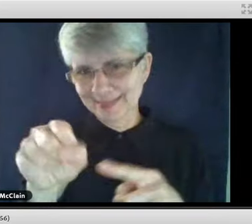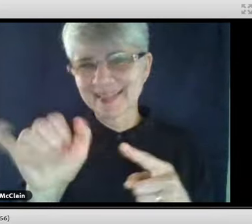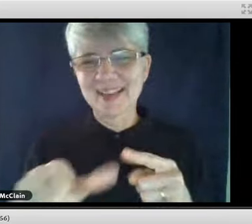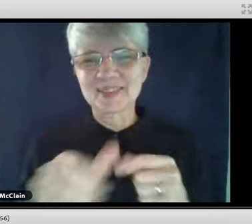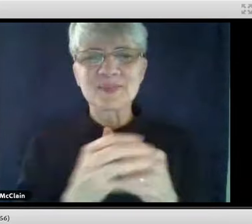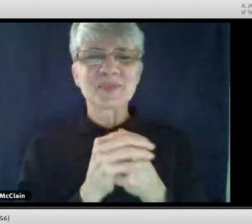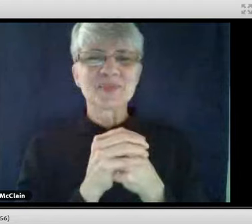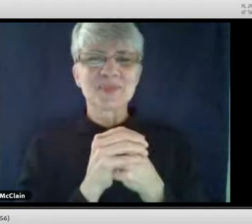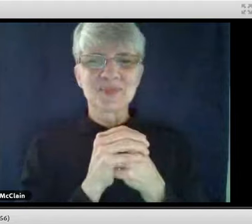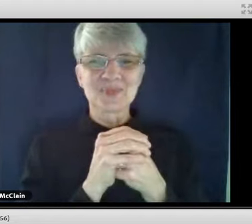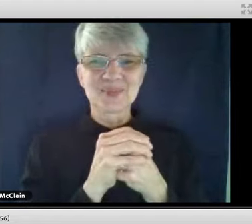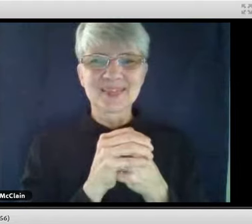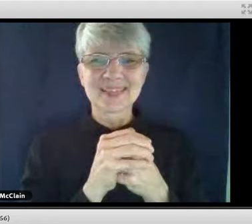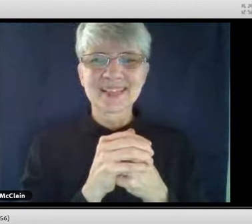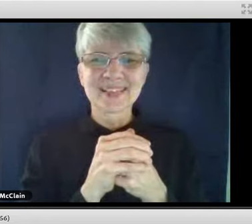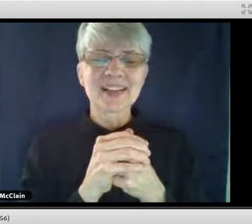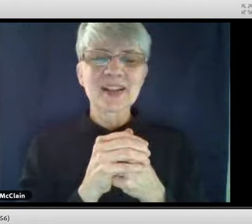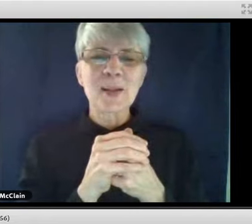Yes.